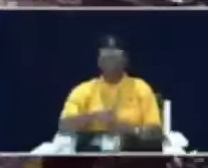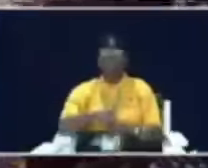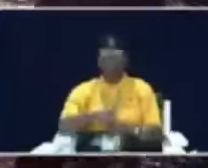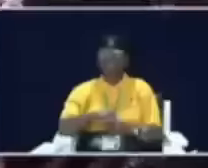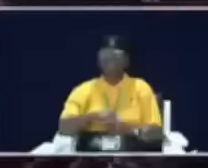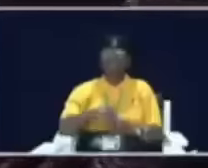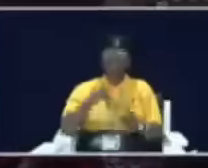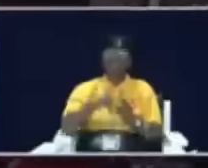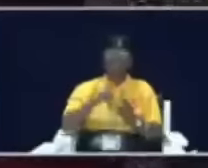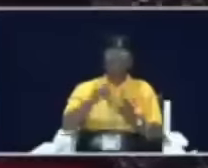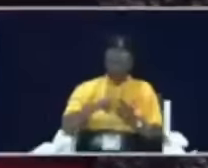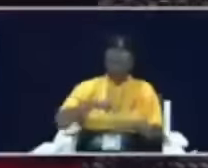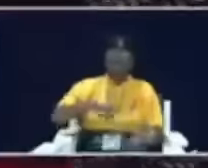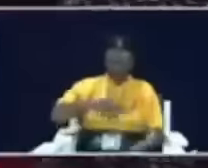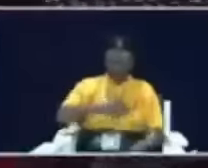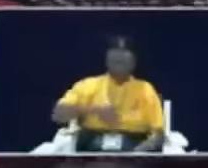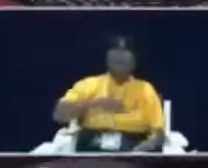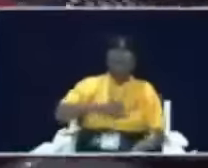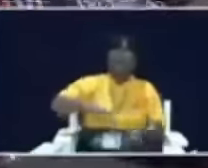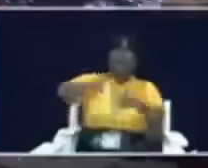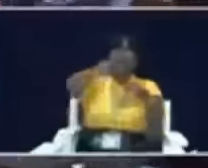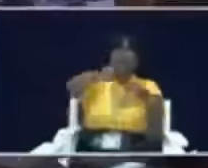And then you may please be seated,